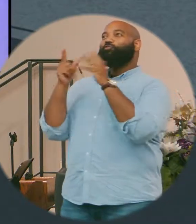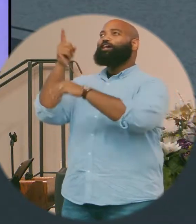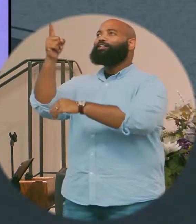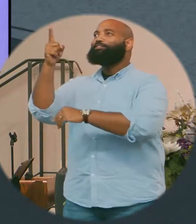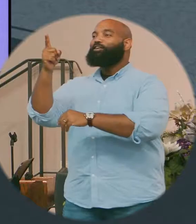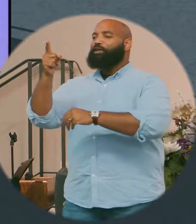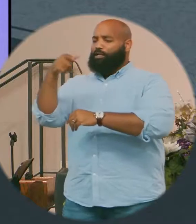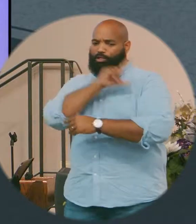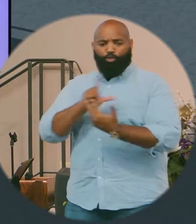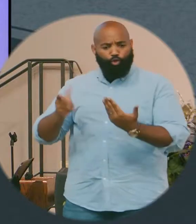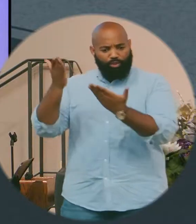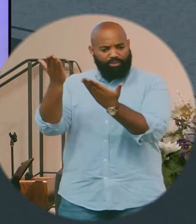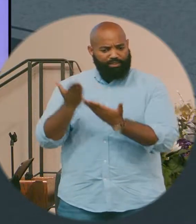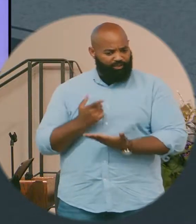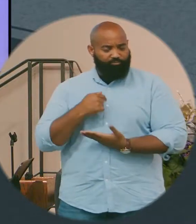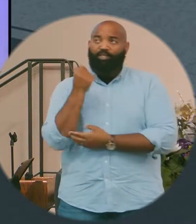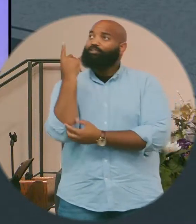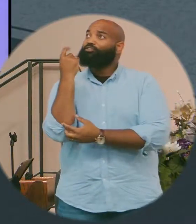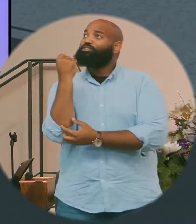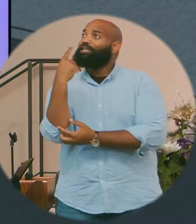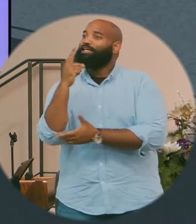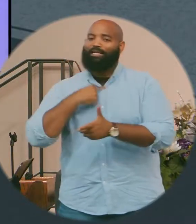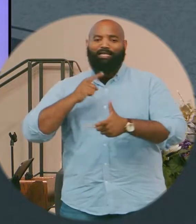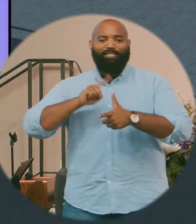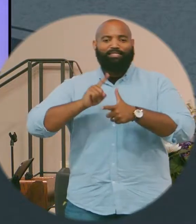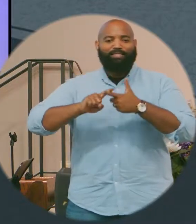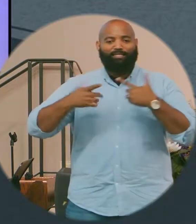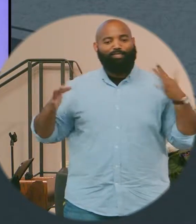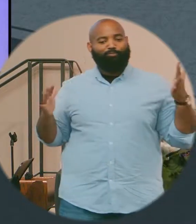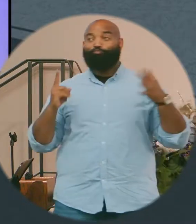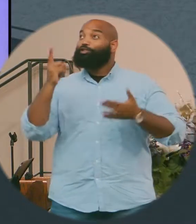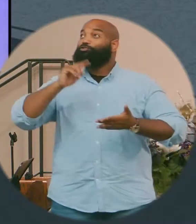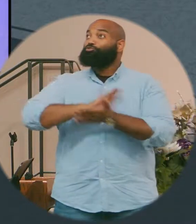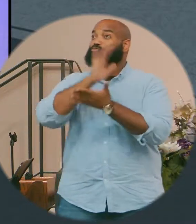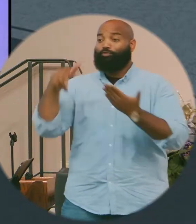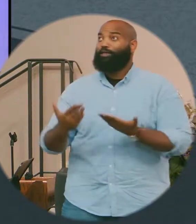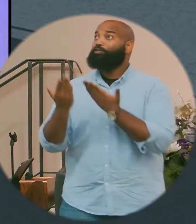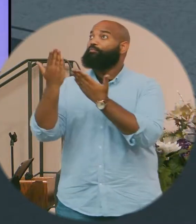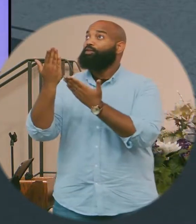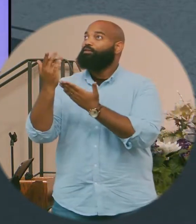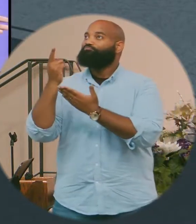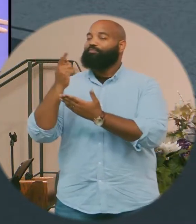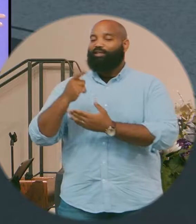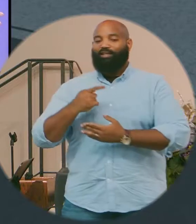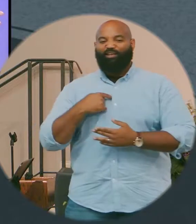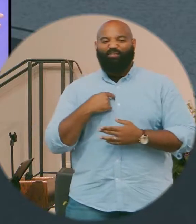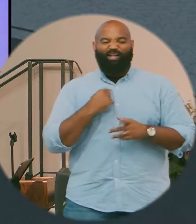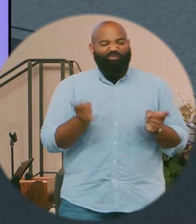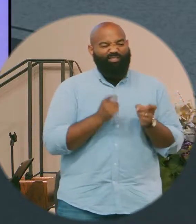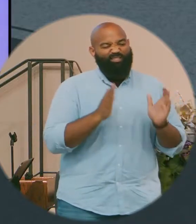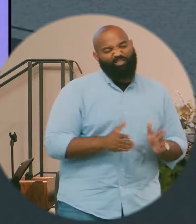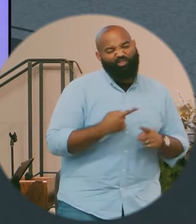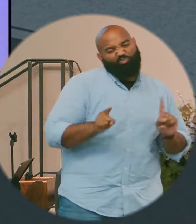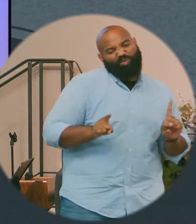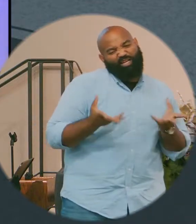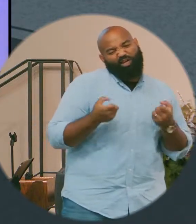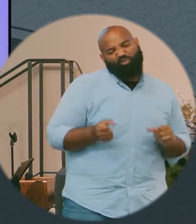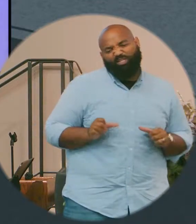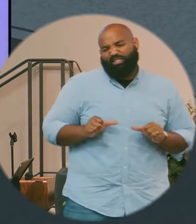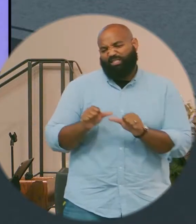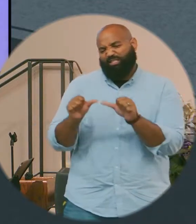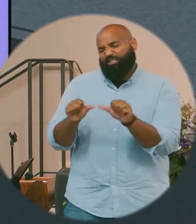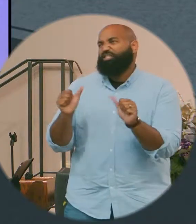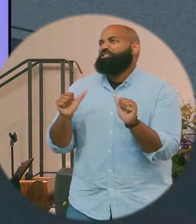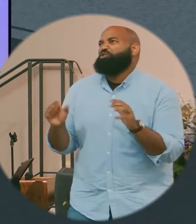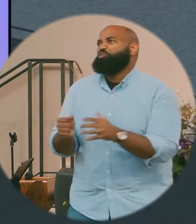my lips and my mouth will declare your praise. For you will not delight in sacrifice or I will give it. You will not be pleased with a